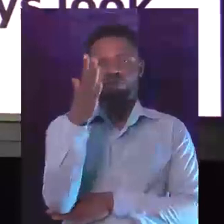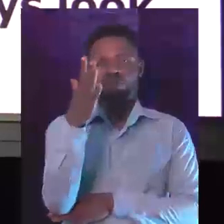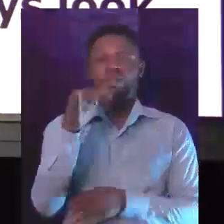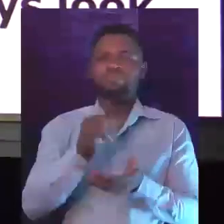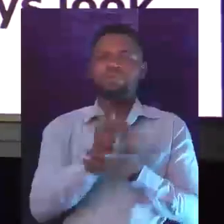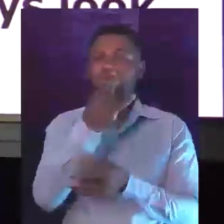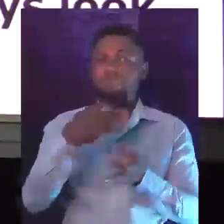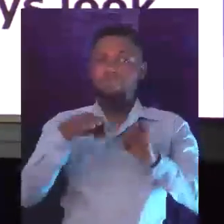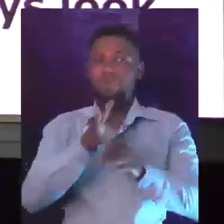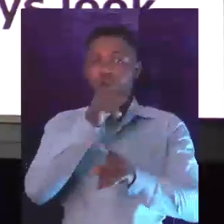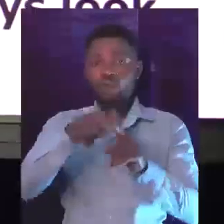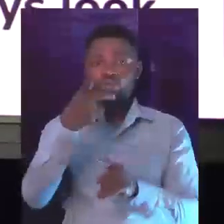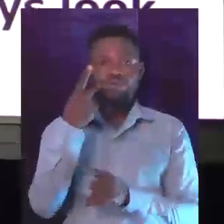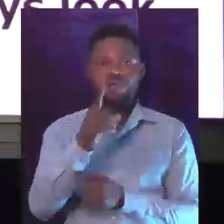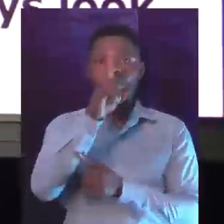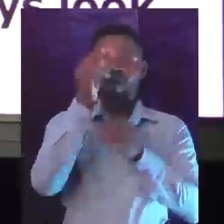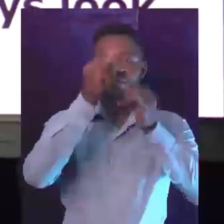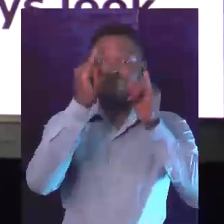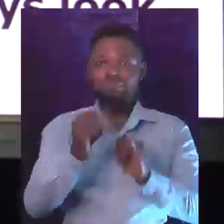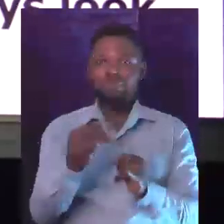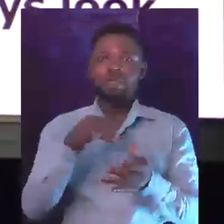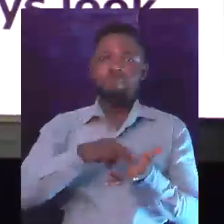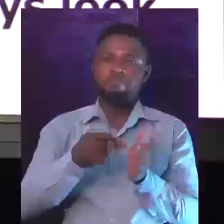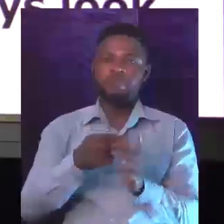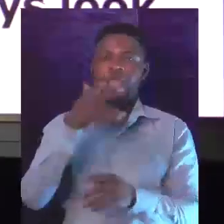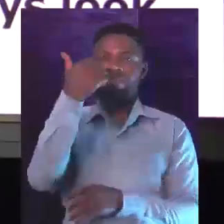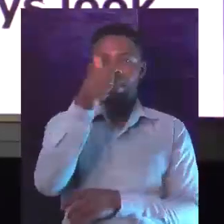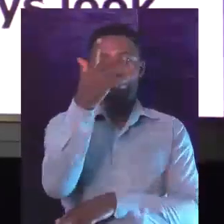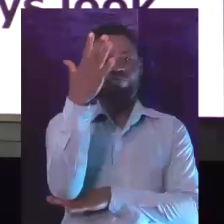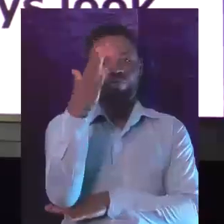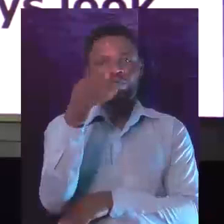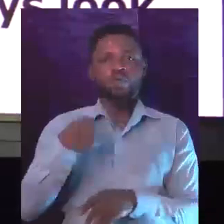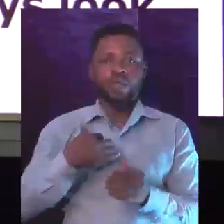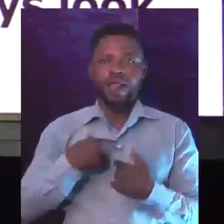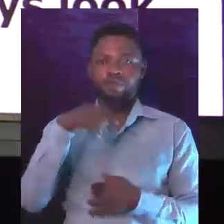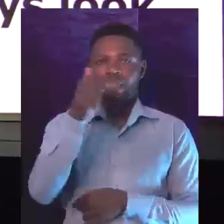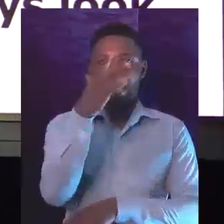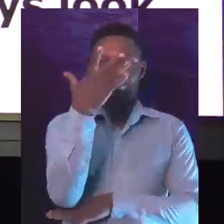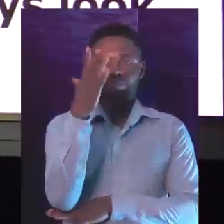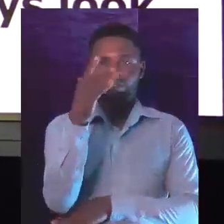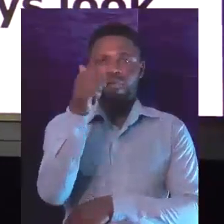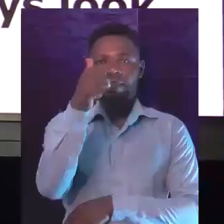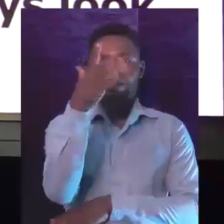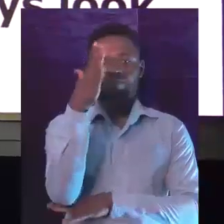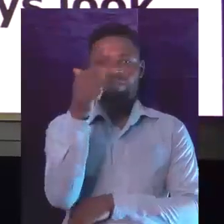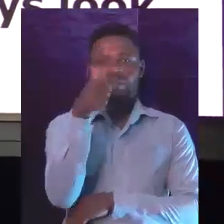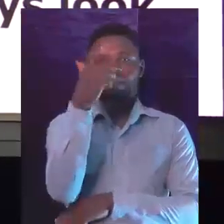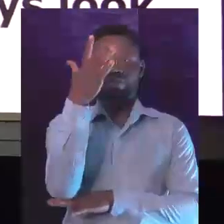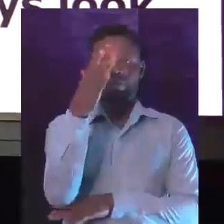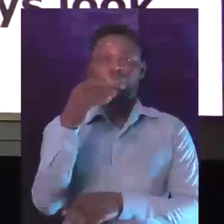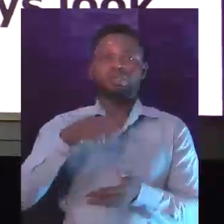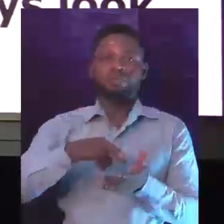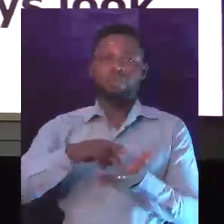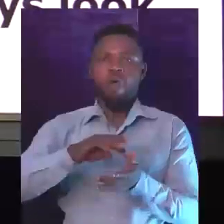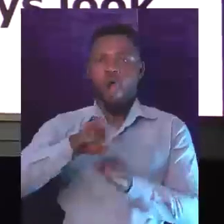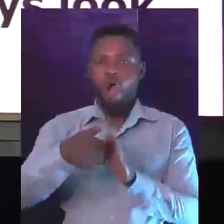That is the key. So whenever you see just one image, 10 trees. So here we have 10 trees, 10 trees, 10 trees,